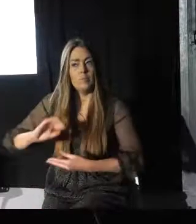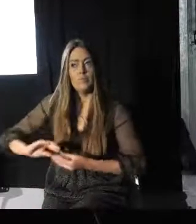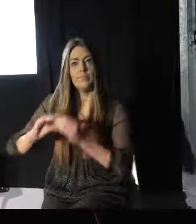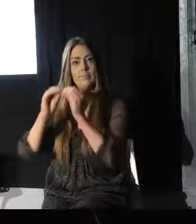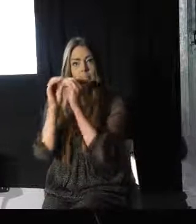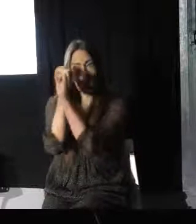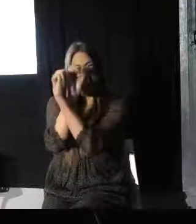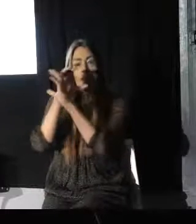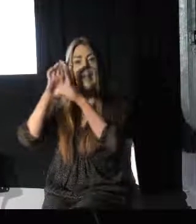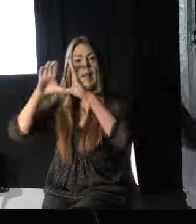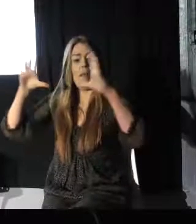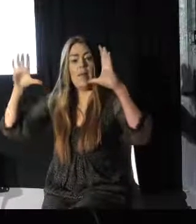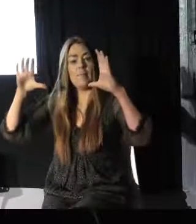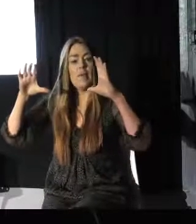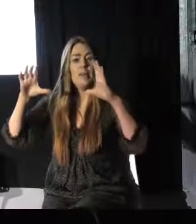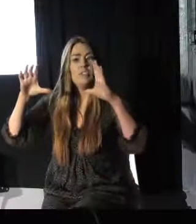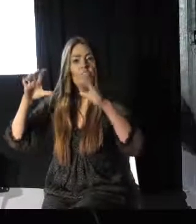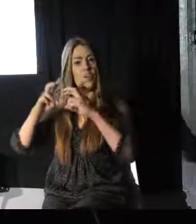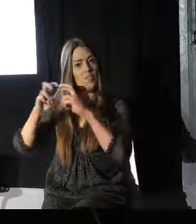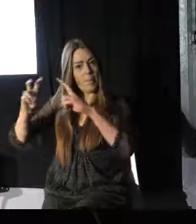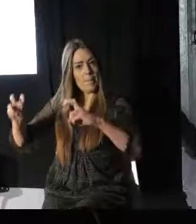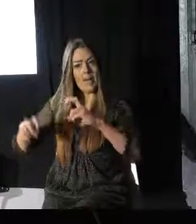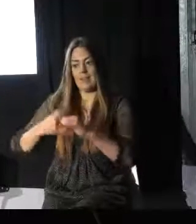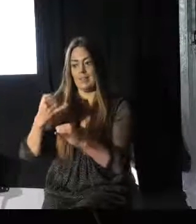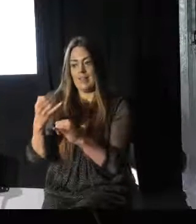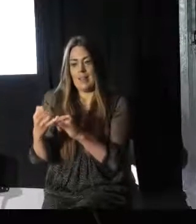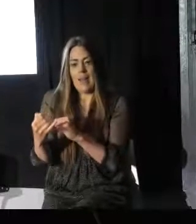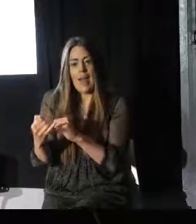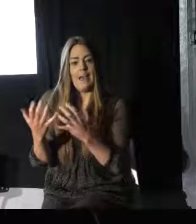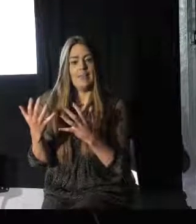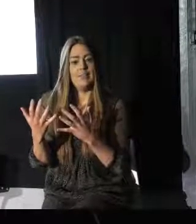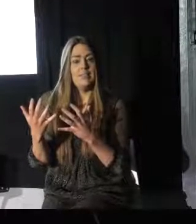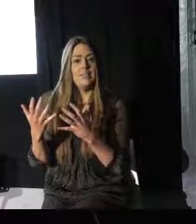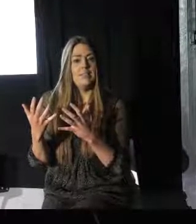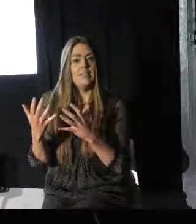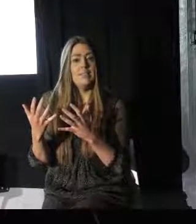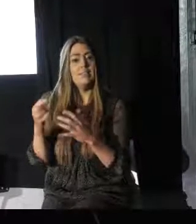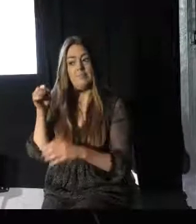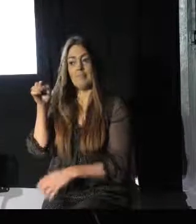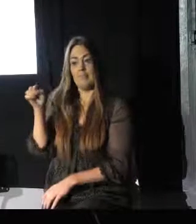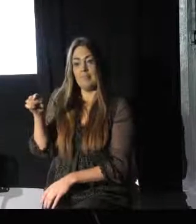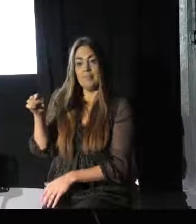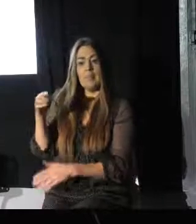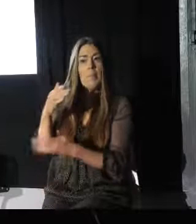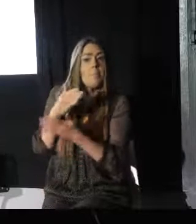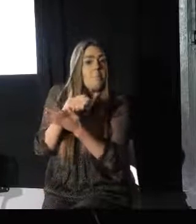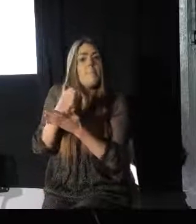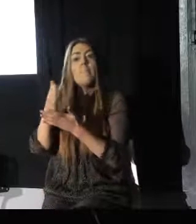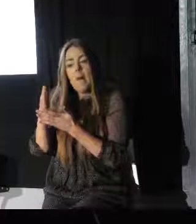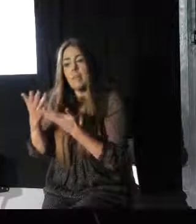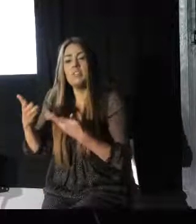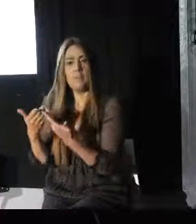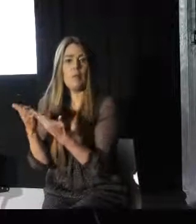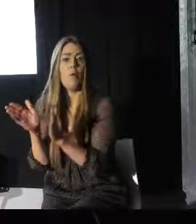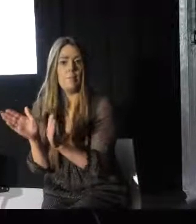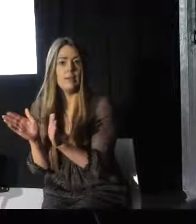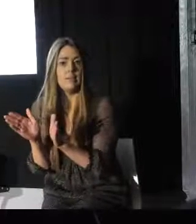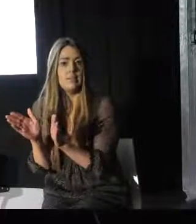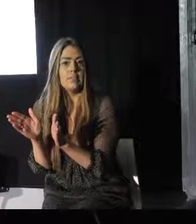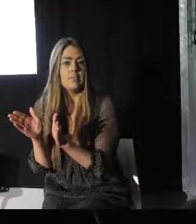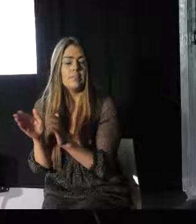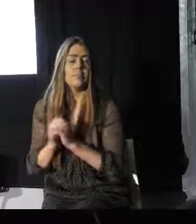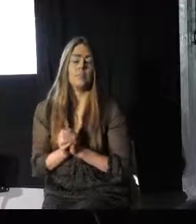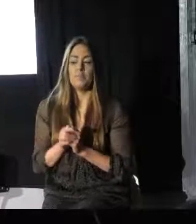Prussian colonial palace at the end of Unter den Linden, was partially opened. It's